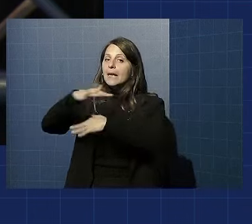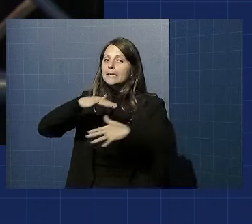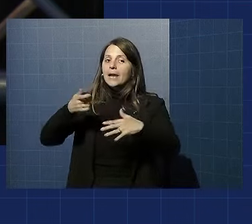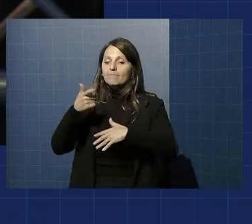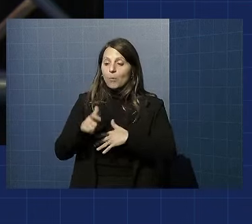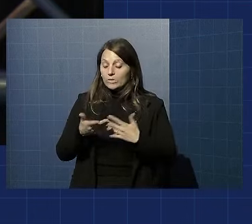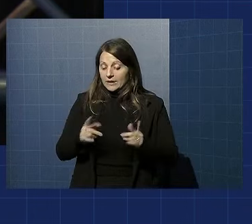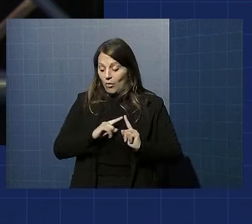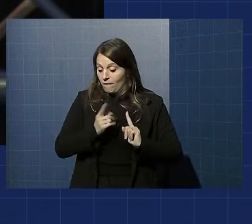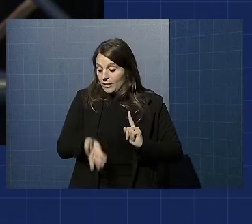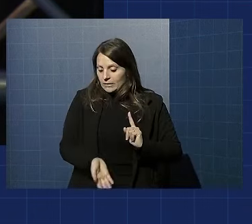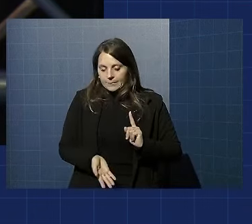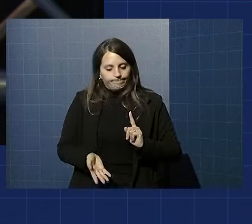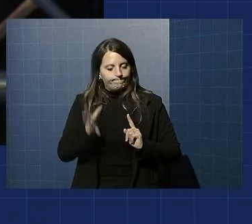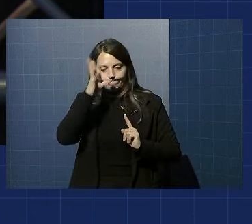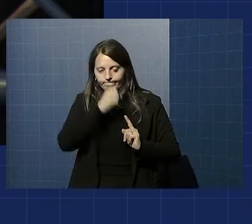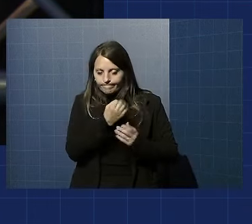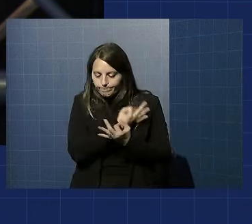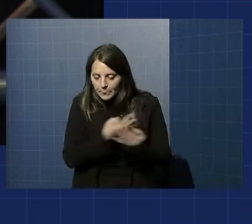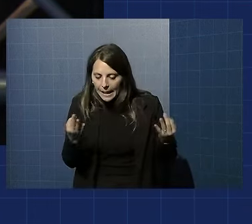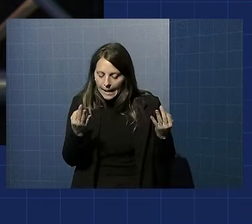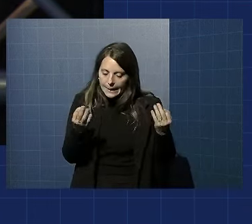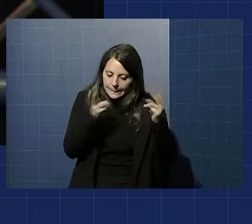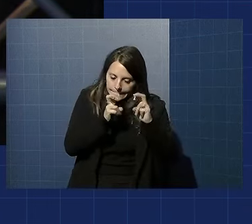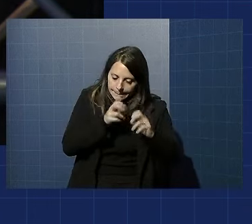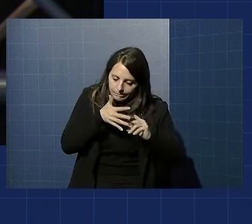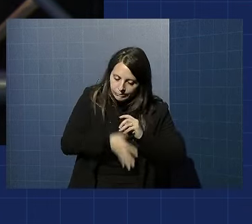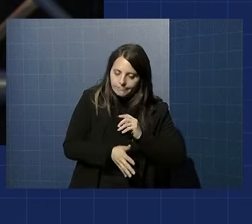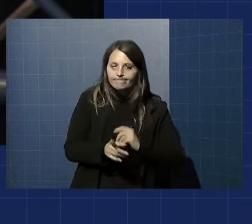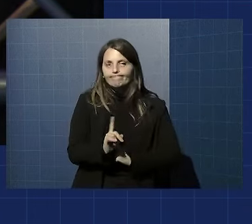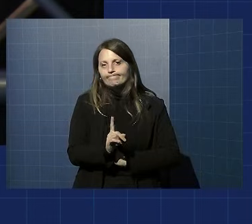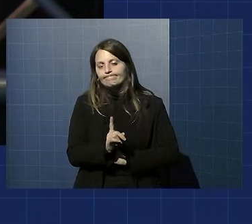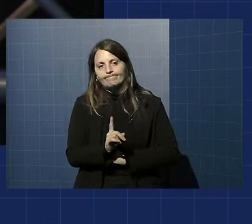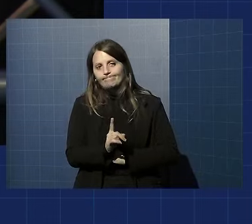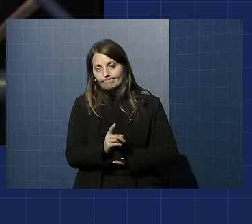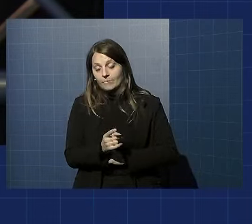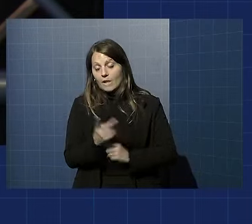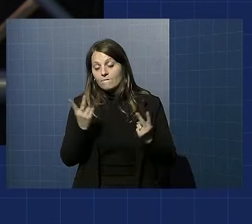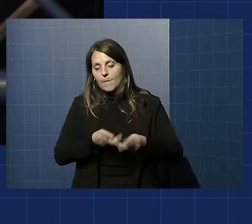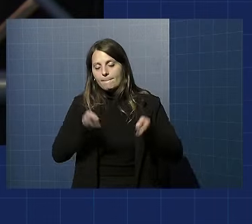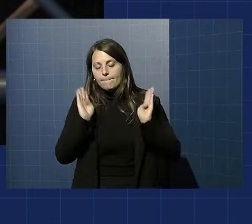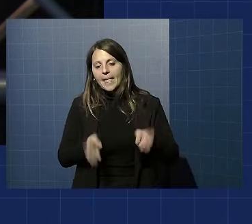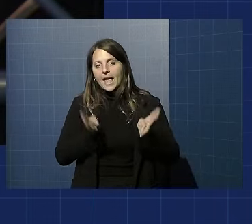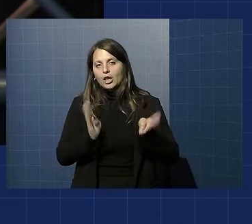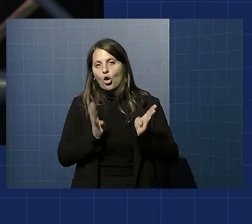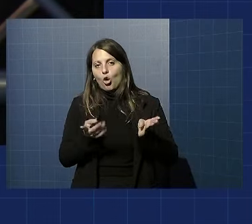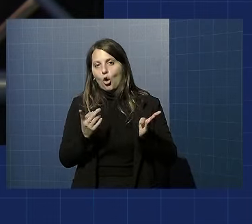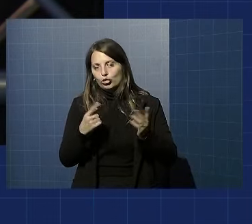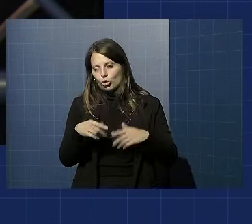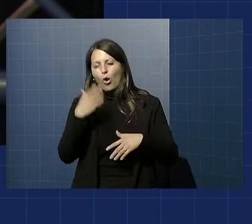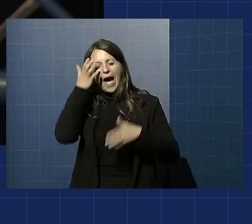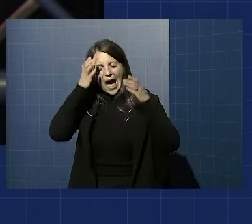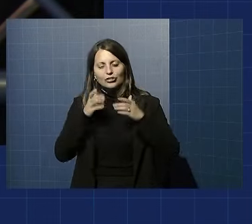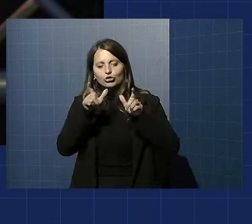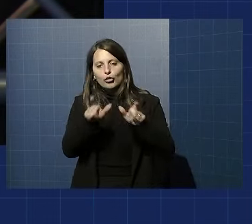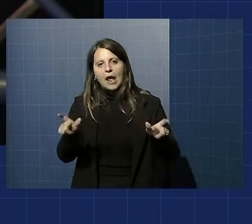know can be really, really detrimental for the health of astronauts, especially if we think of a long mission to Mars.